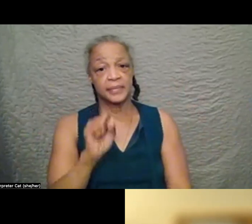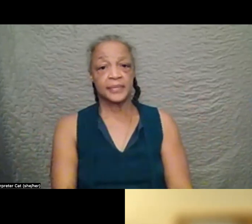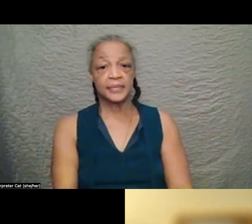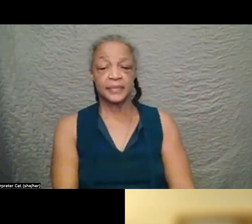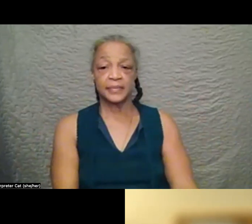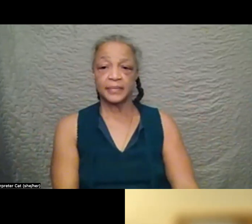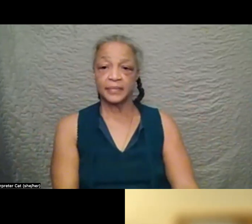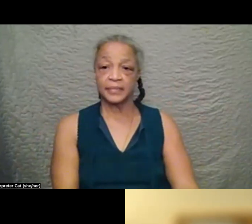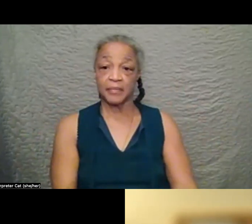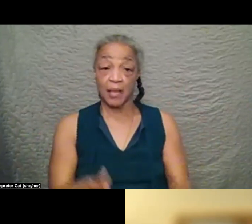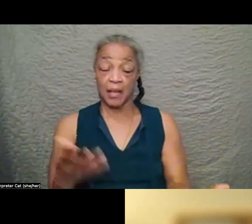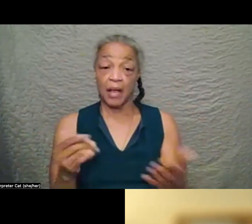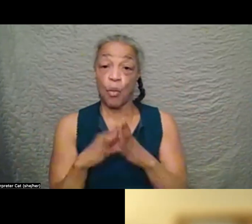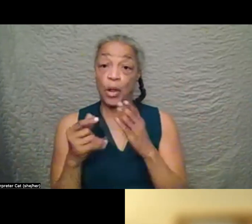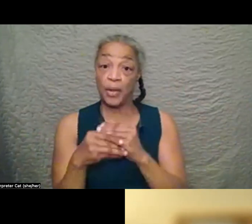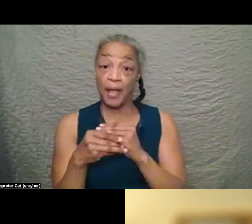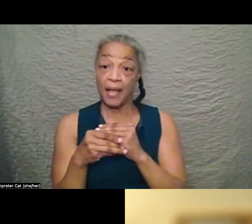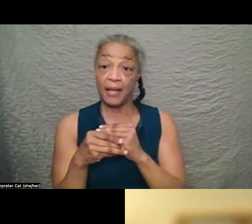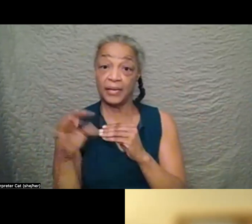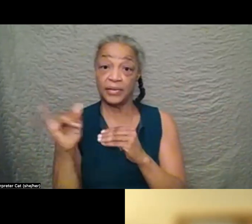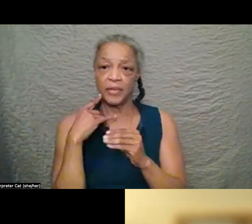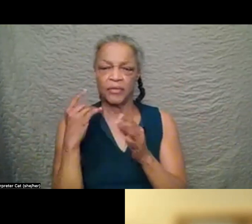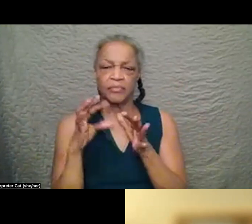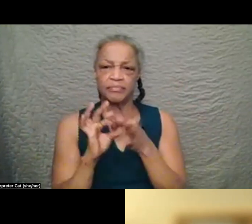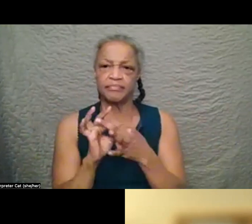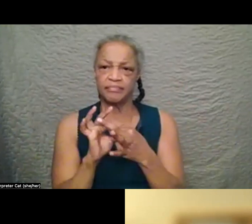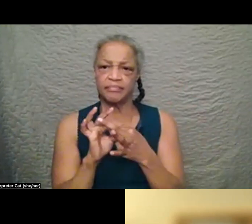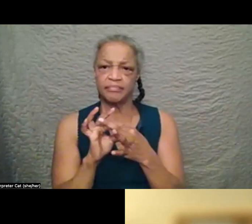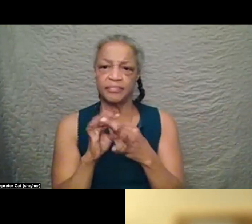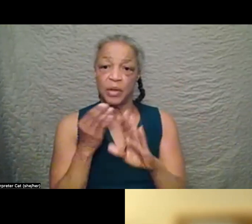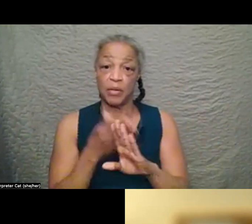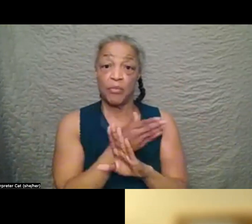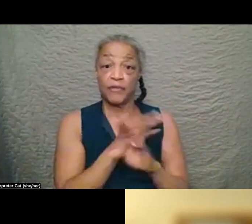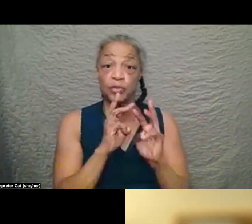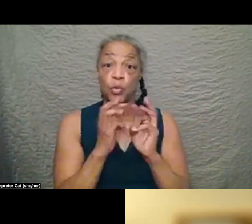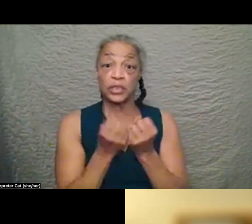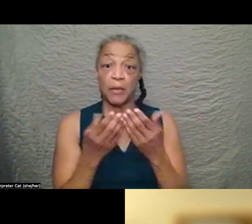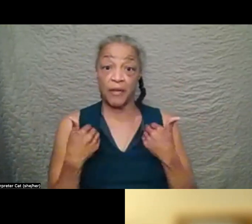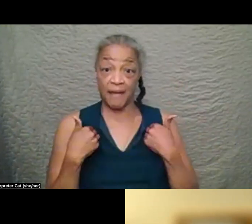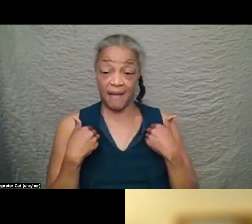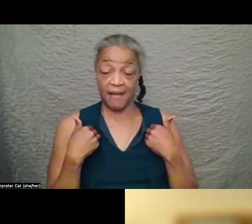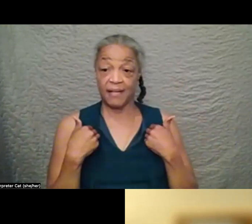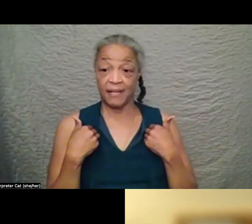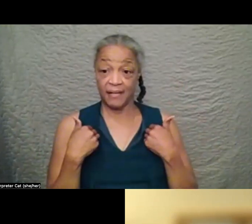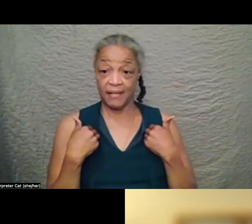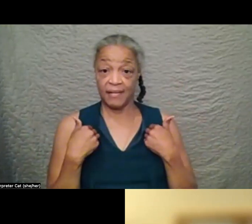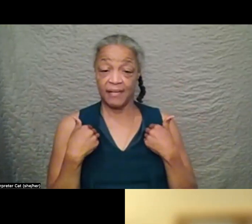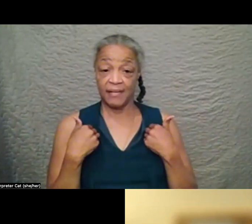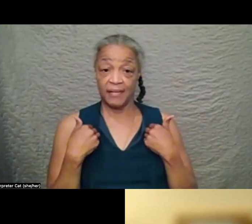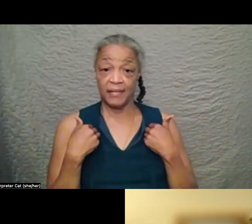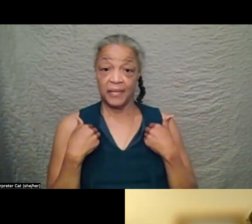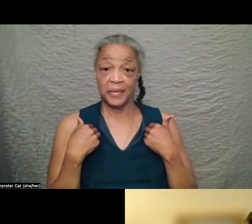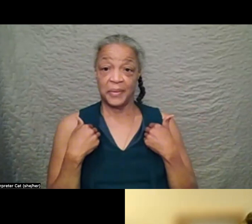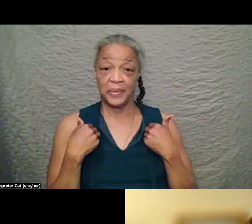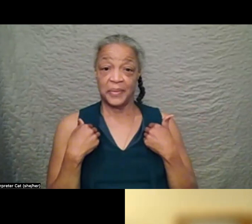Oh, and I'll also add something reflecting from the previous workshop we had, actually. And also,